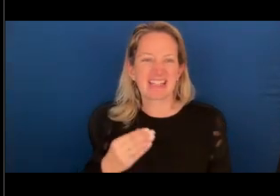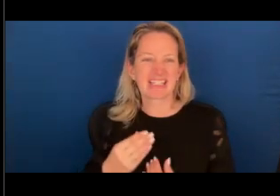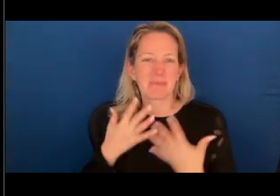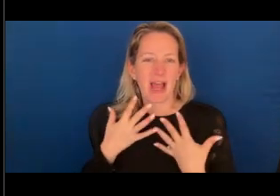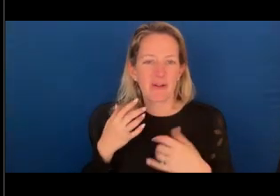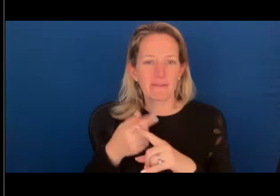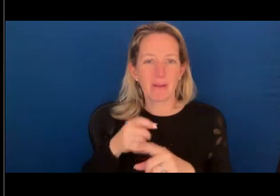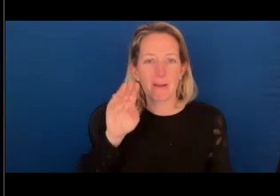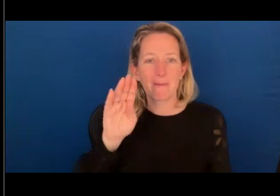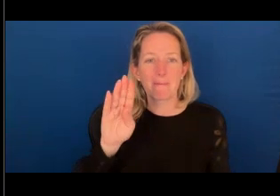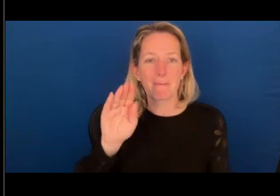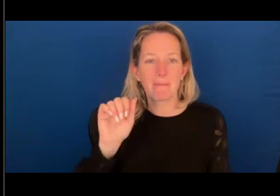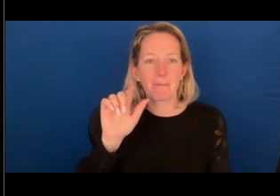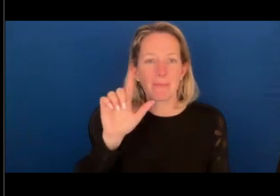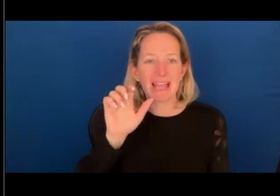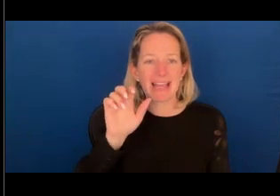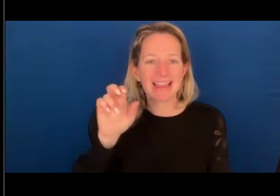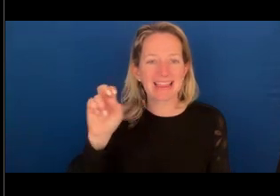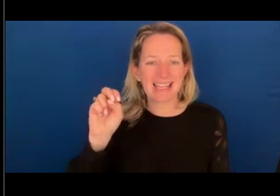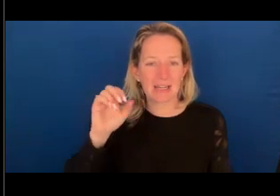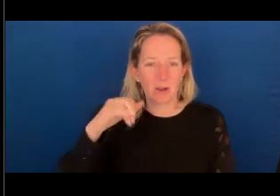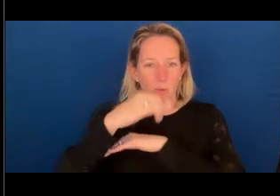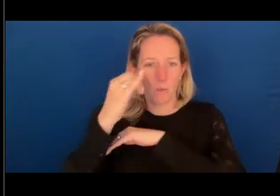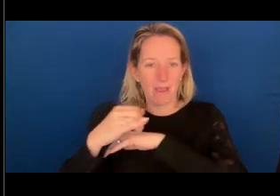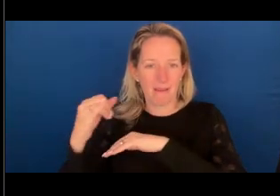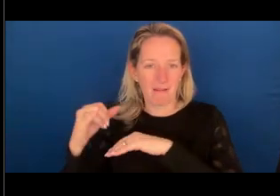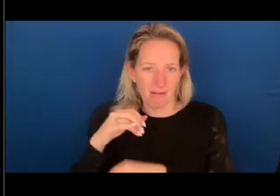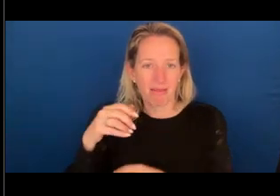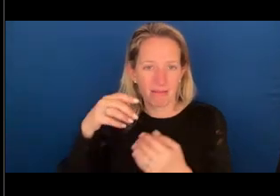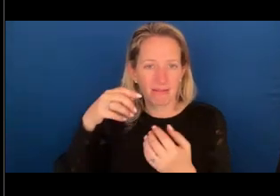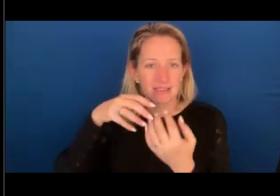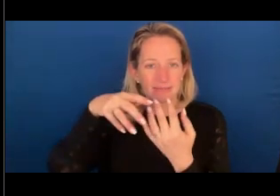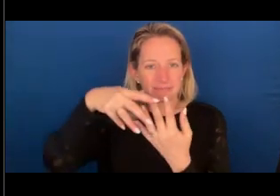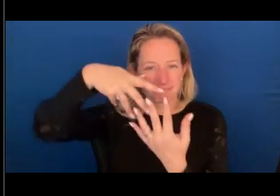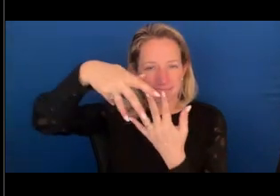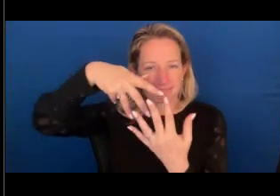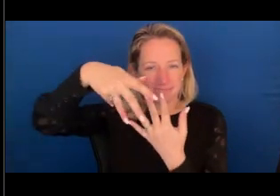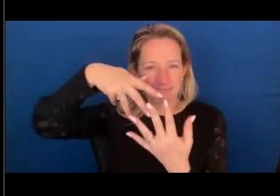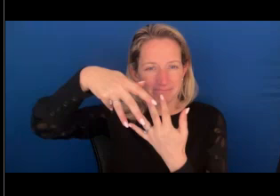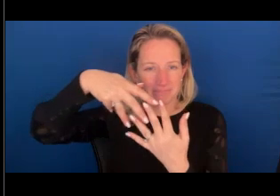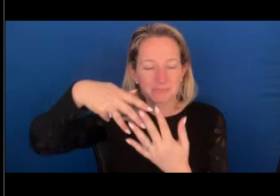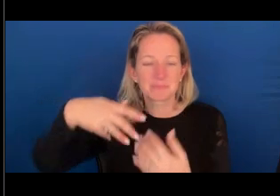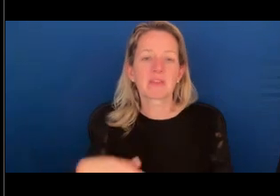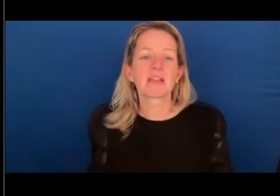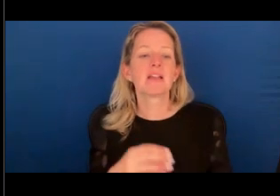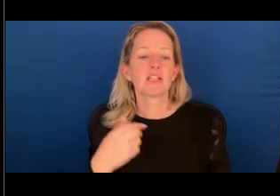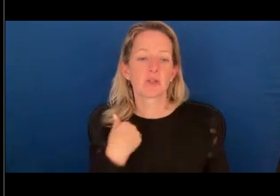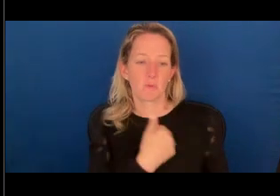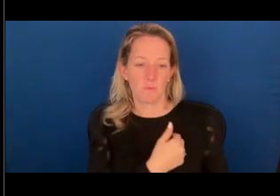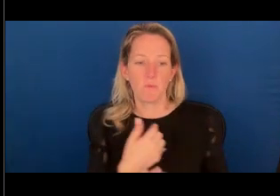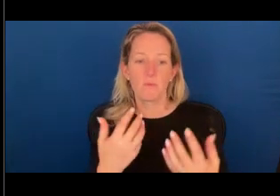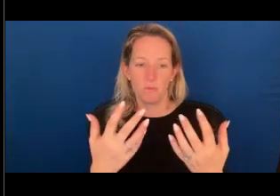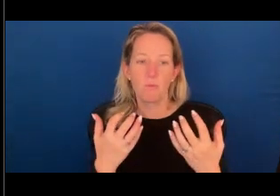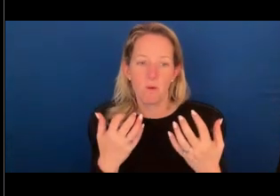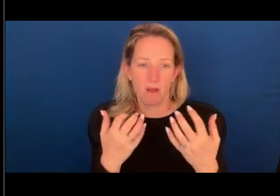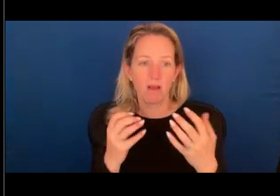hairs. Okay. So once we have that kind of technology development, then we would like to go further in terms of the